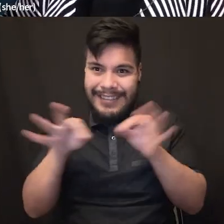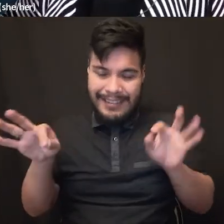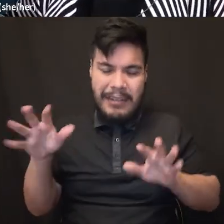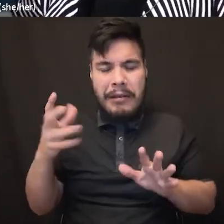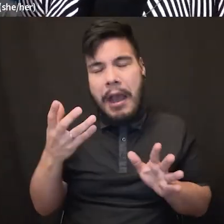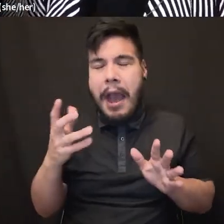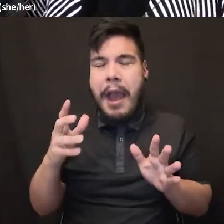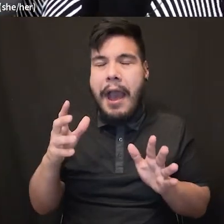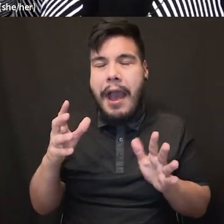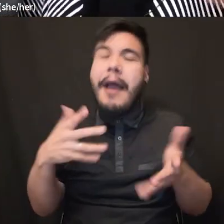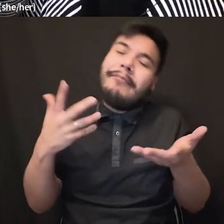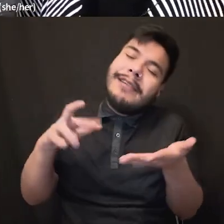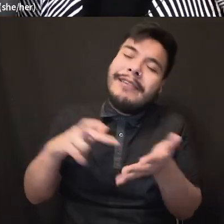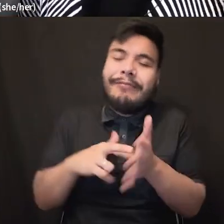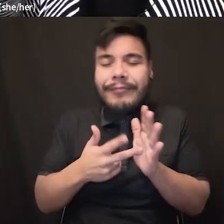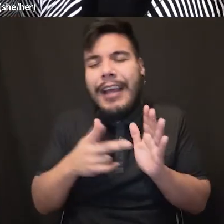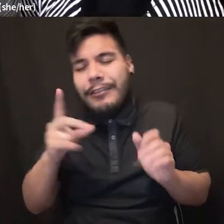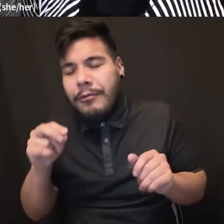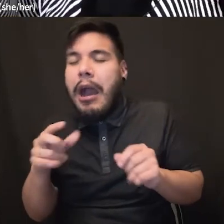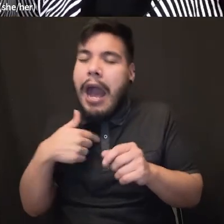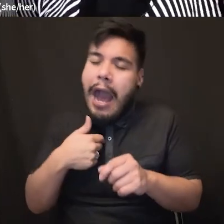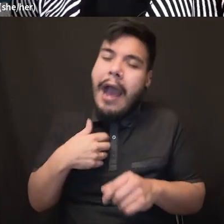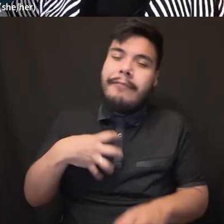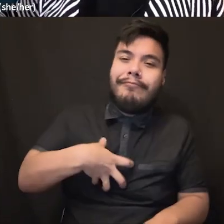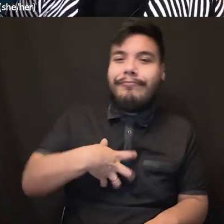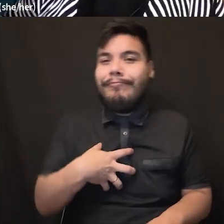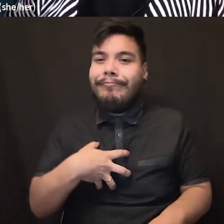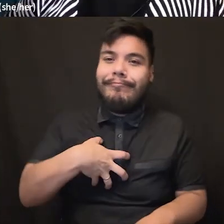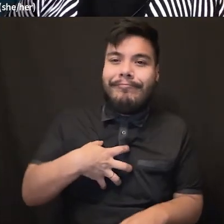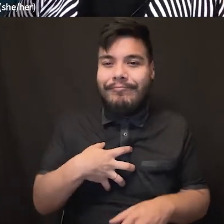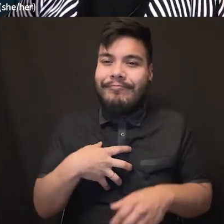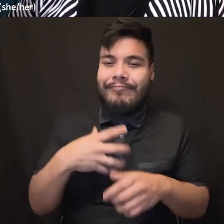I mean, I do, I can, and I code switch with everybody else,